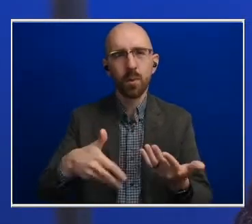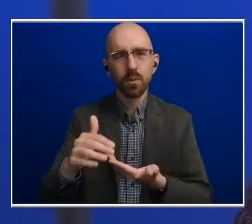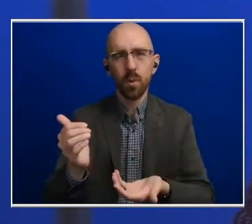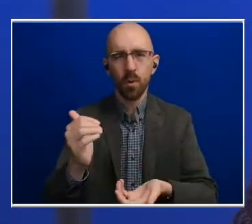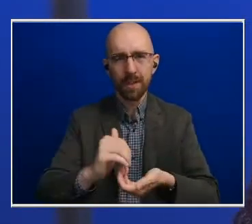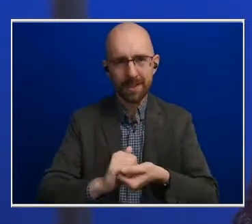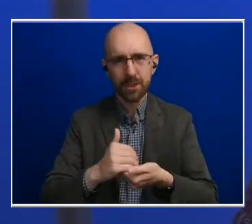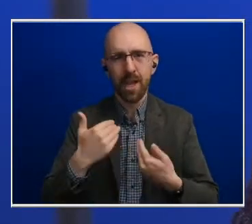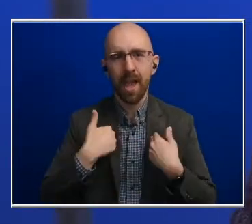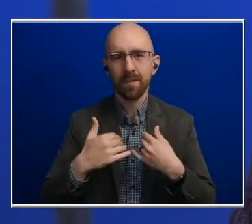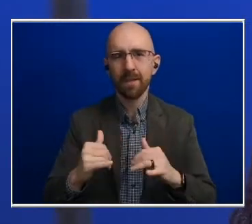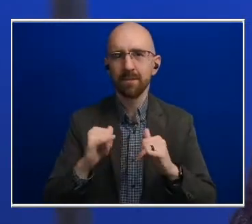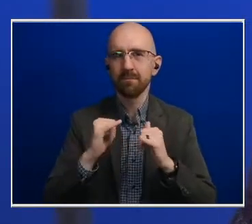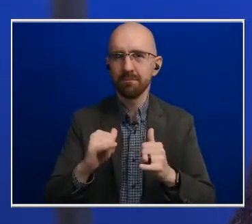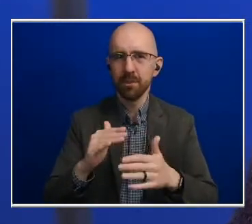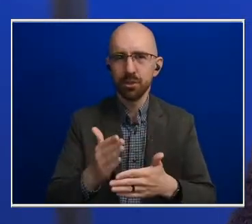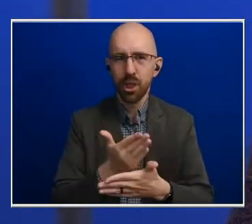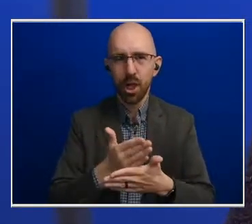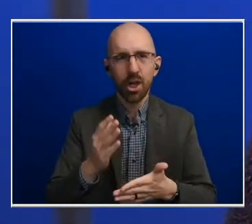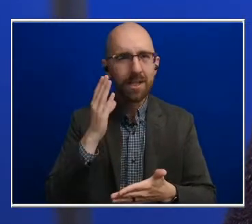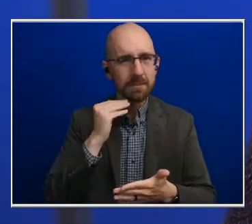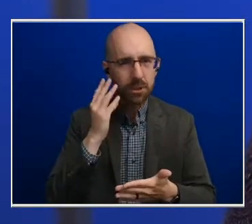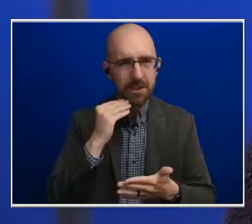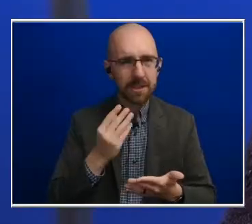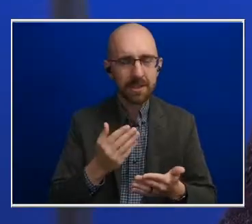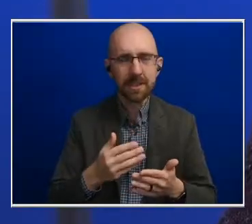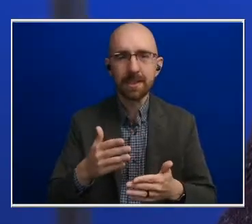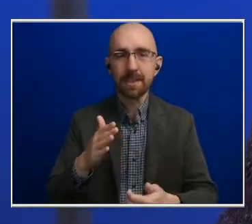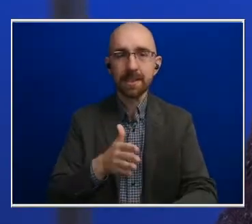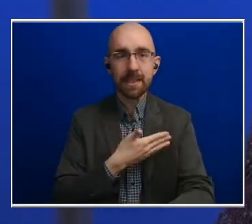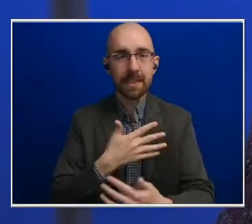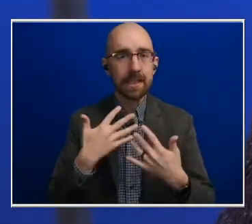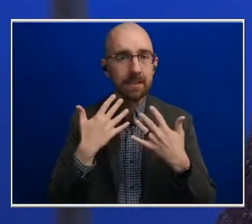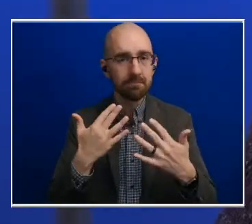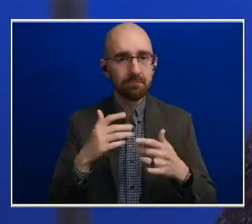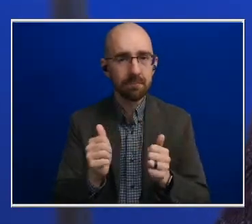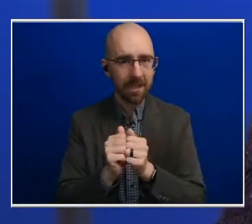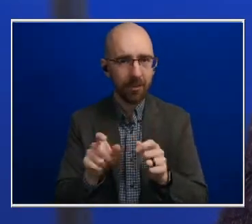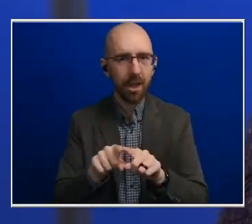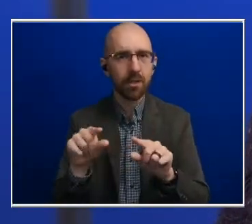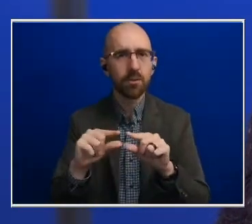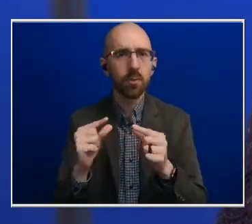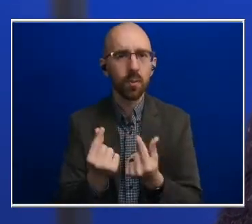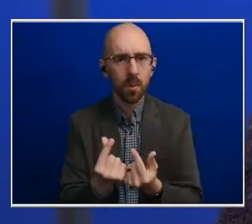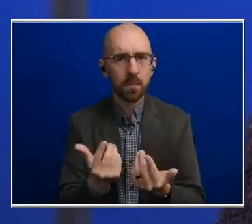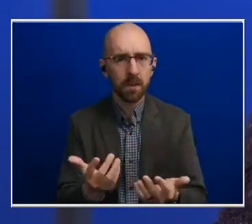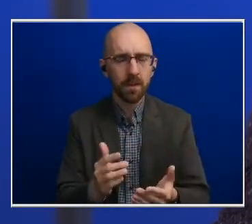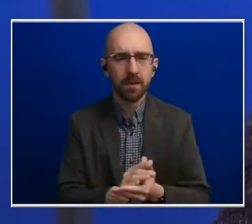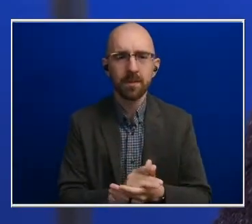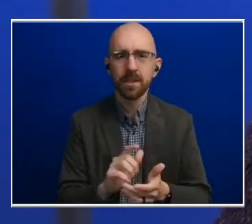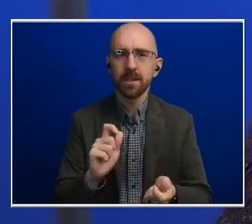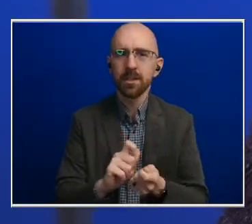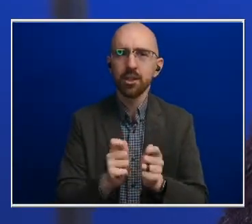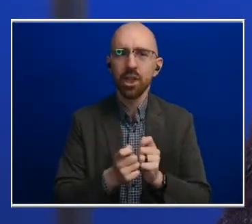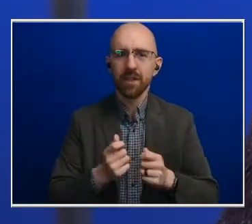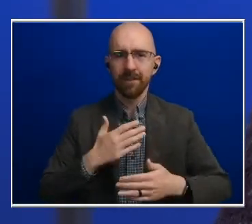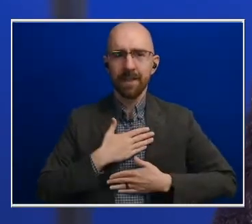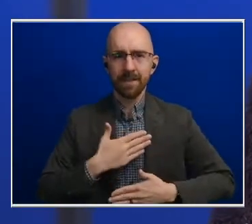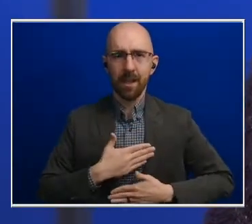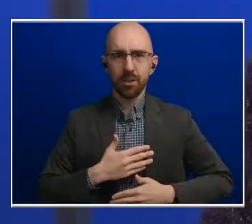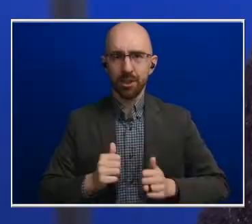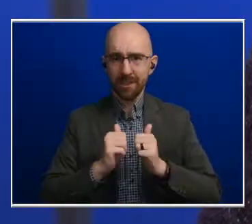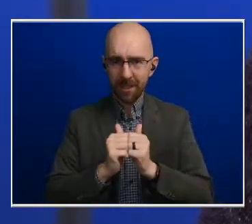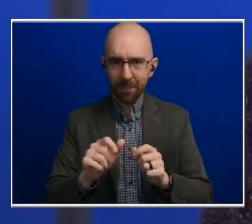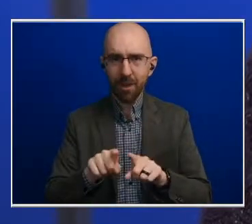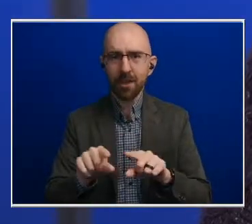shared experiences, singing together as a group, changing our physiology together as a group, changing our